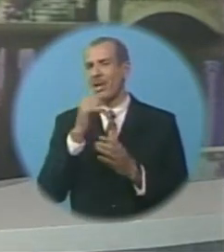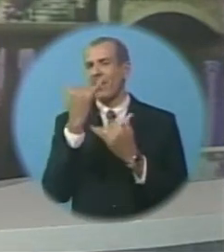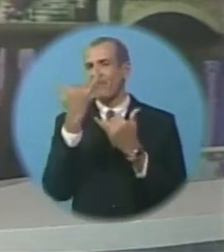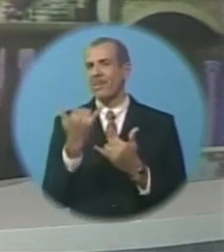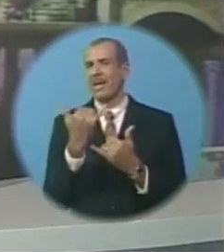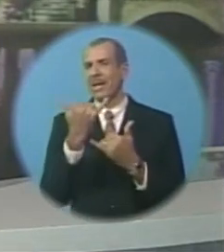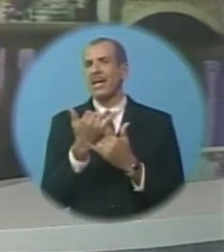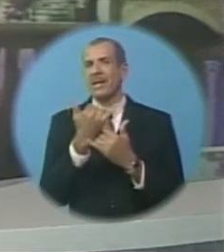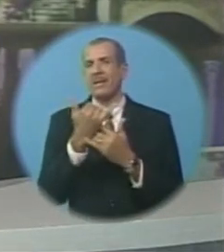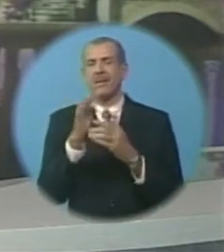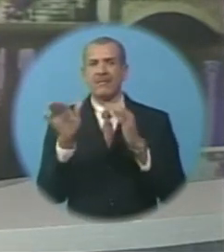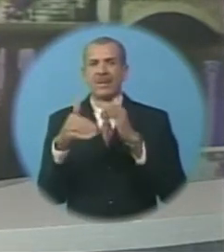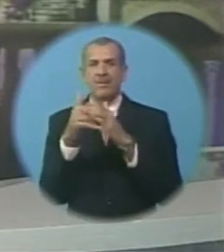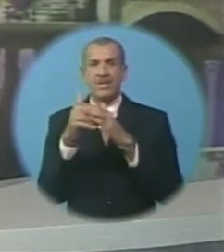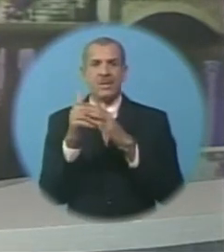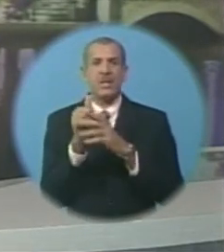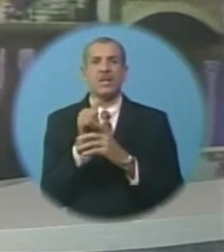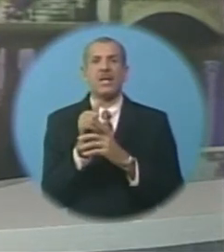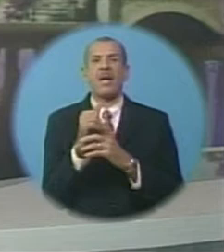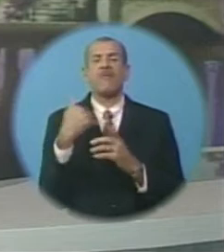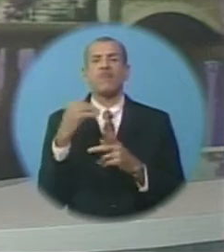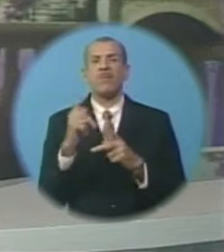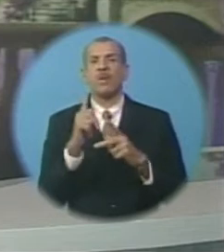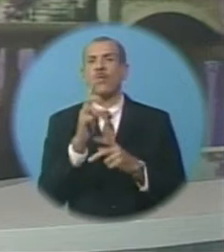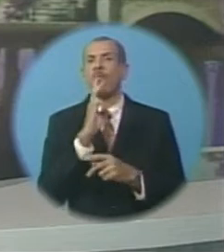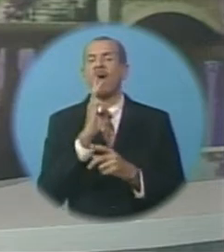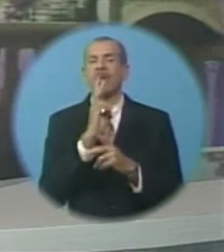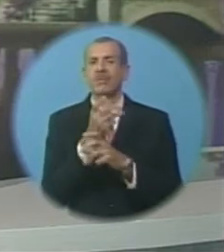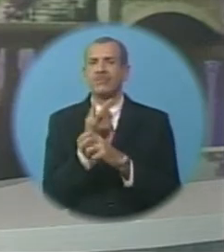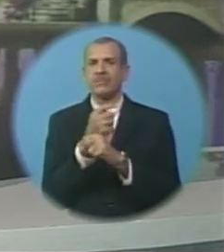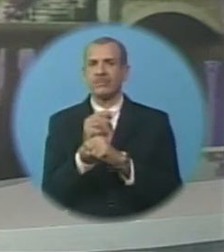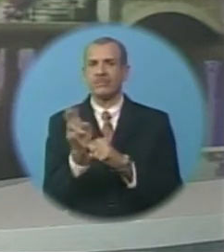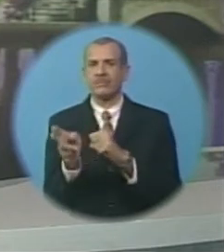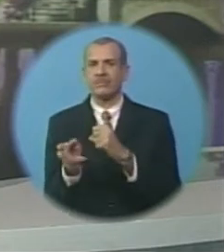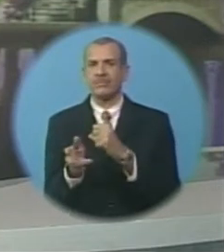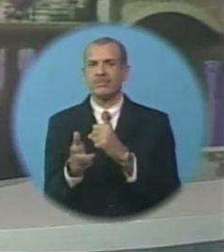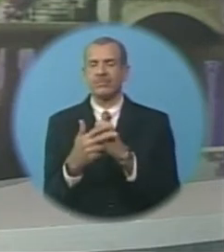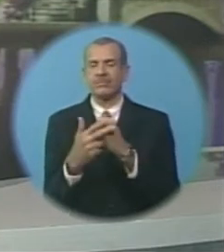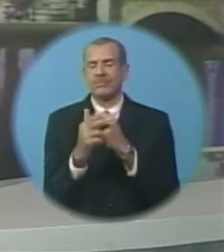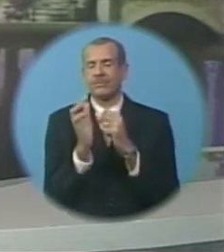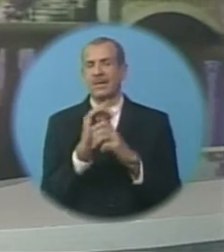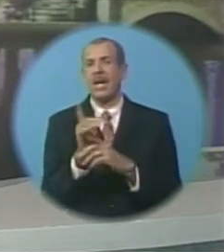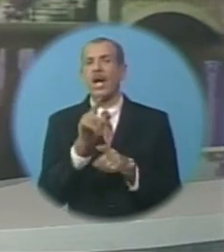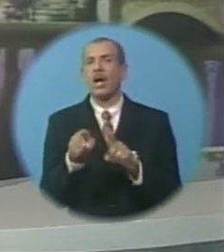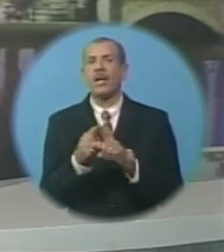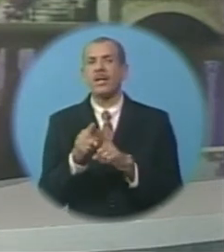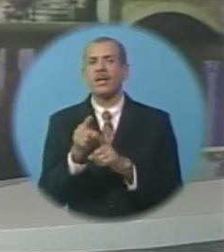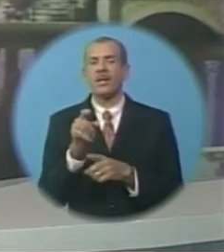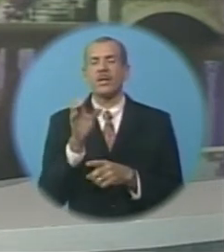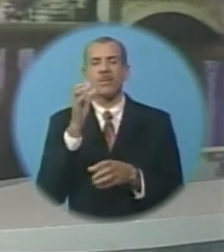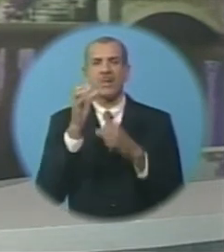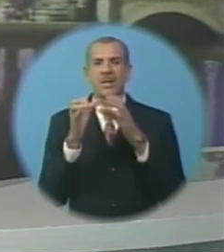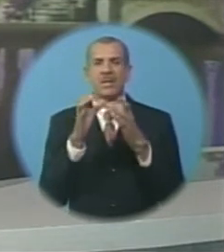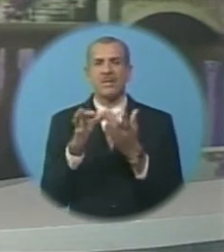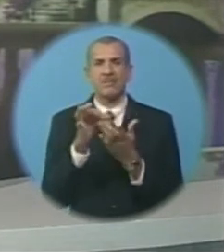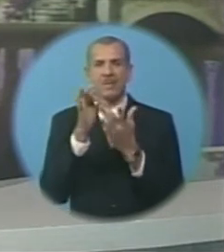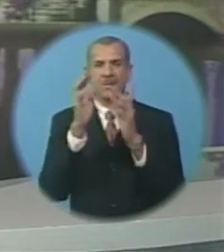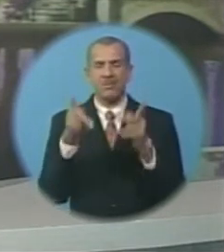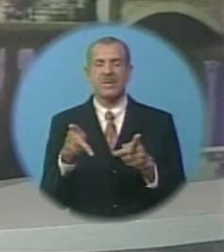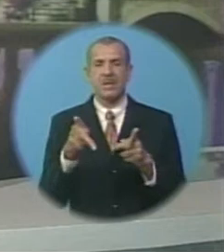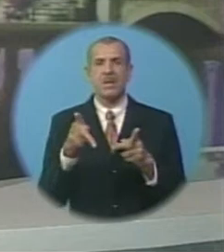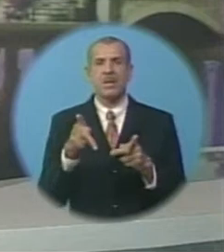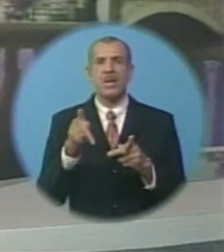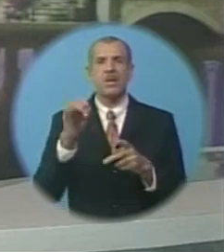current prohibition notice to get people to conserve water. This is according to corporate communications specialist with the Barbados Water